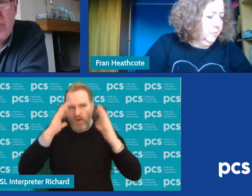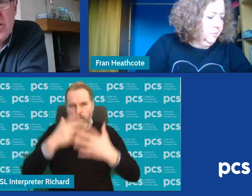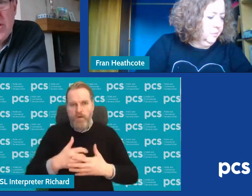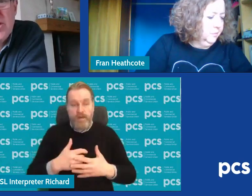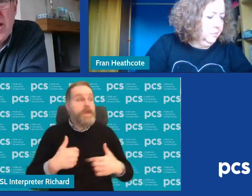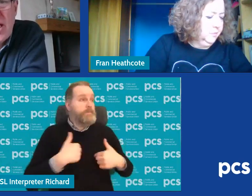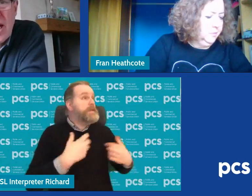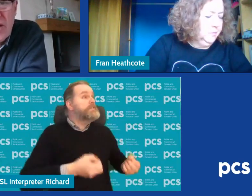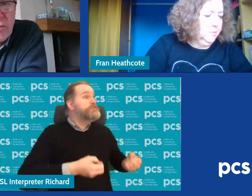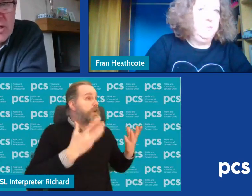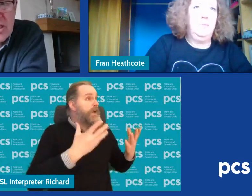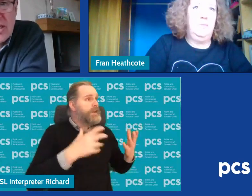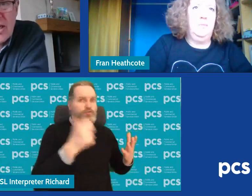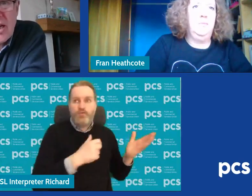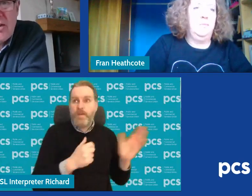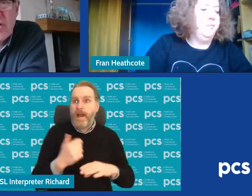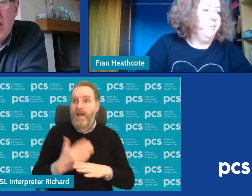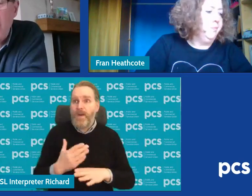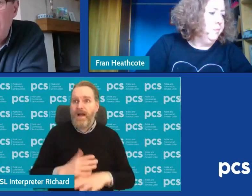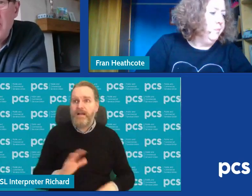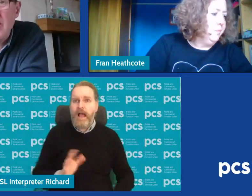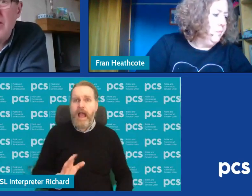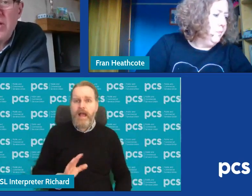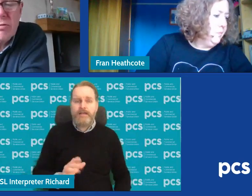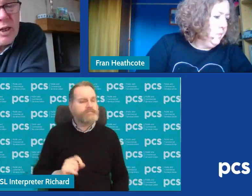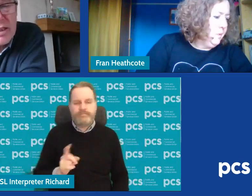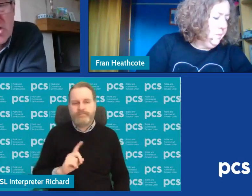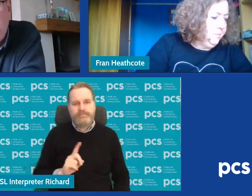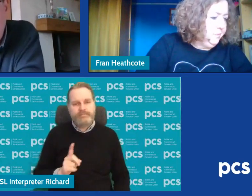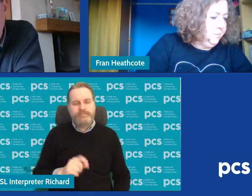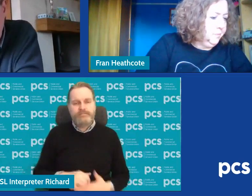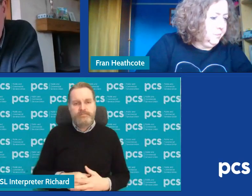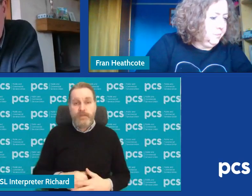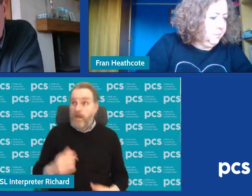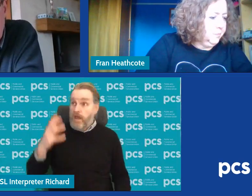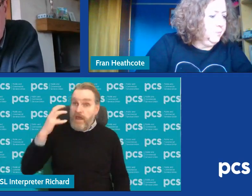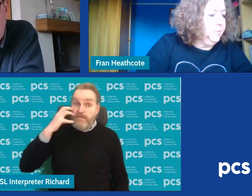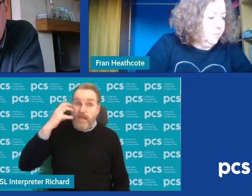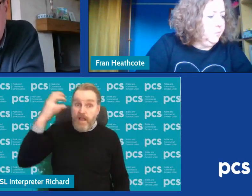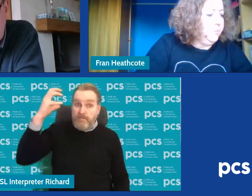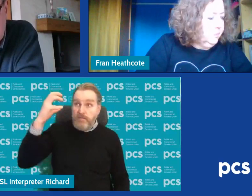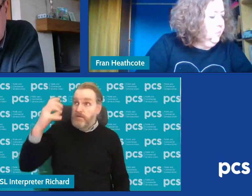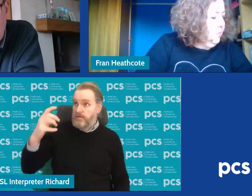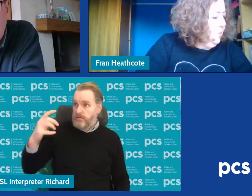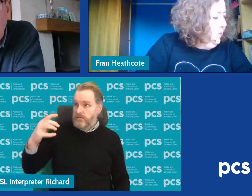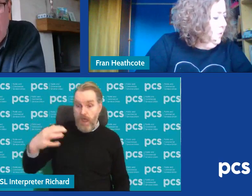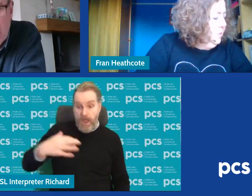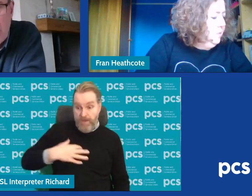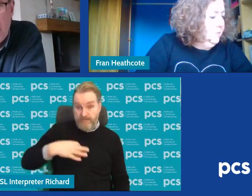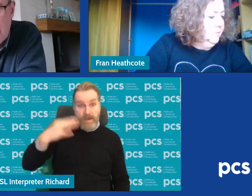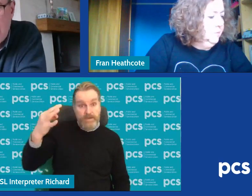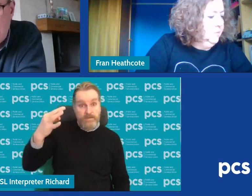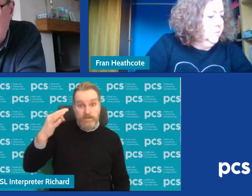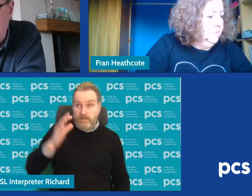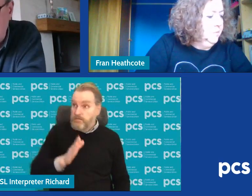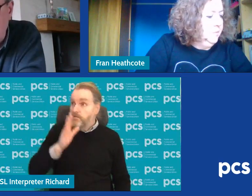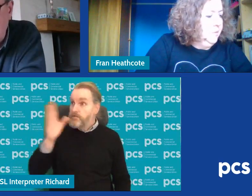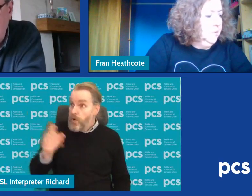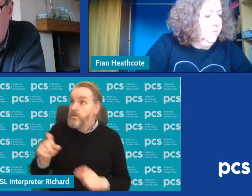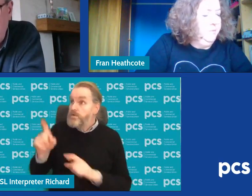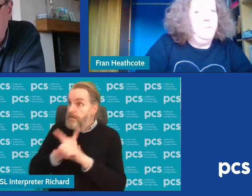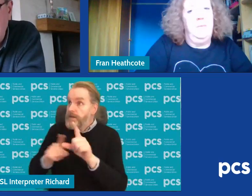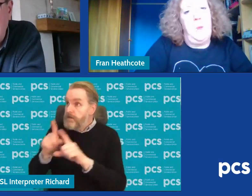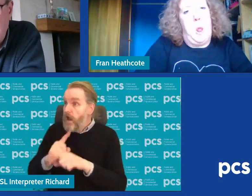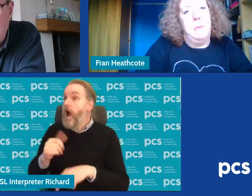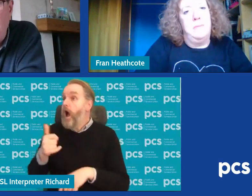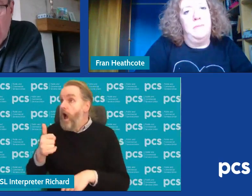passport offices. And obviously, if the government even invite us to talks and we get a date, we will publicise that straight away so